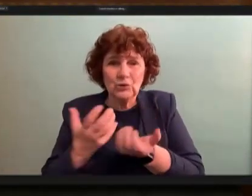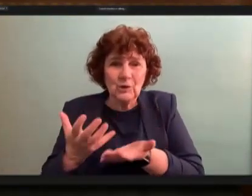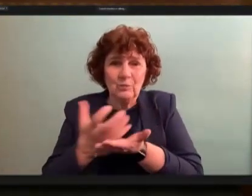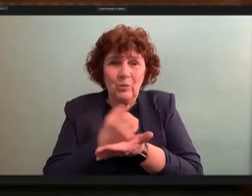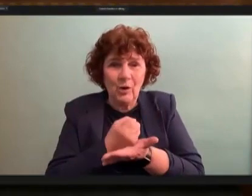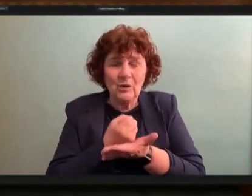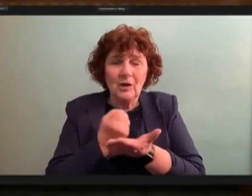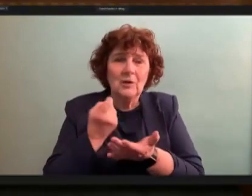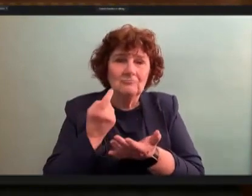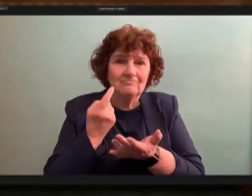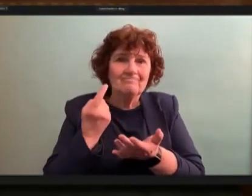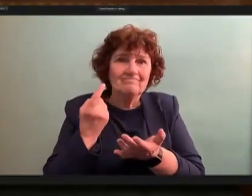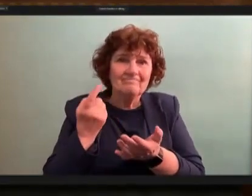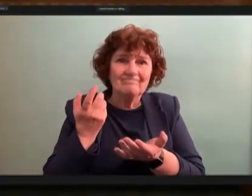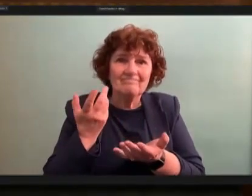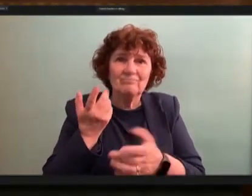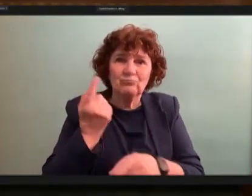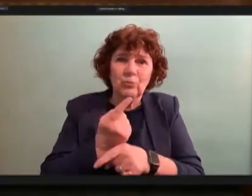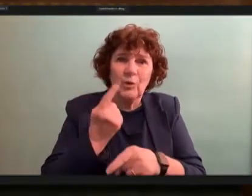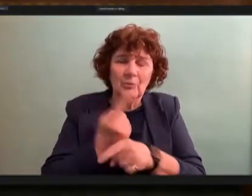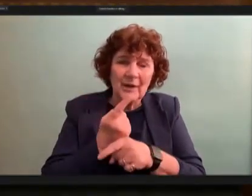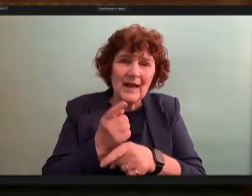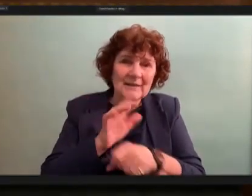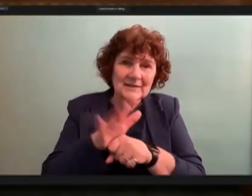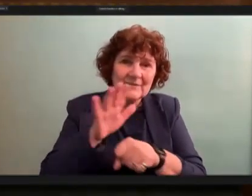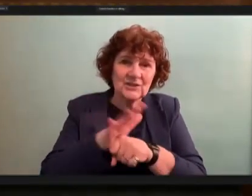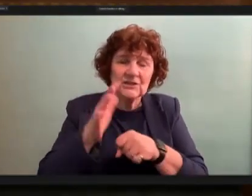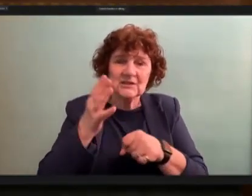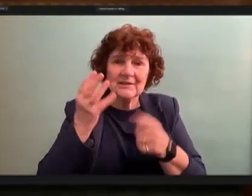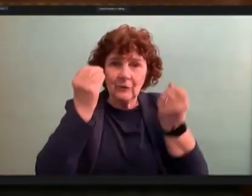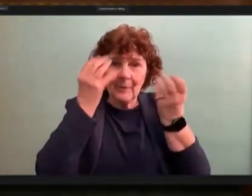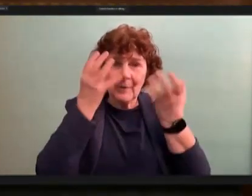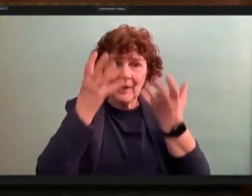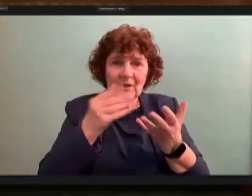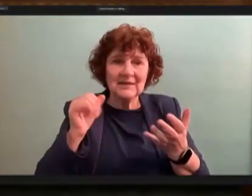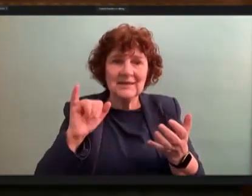and intelligence. A concern of this council,